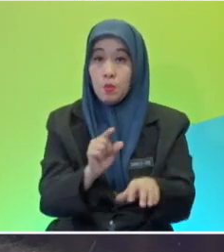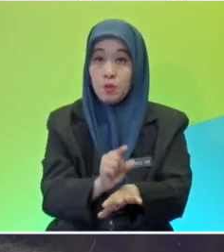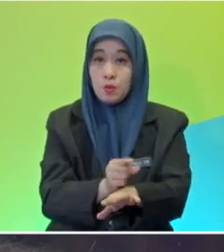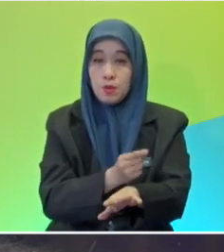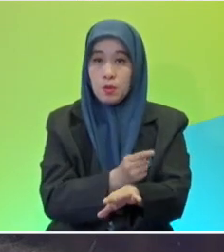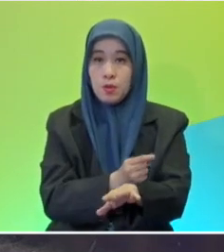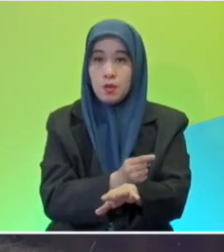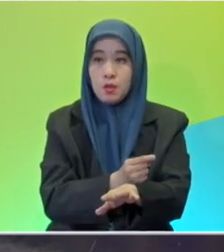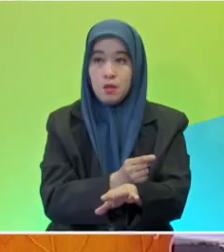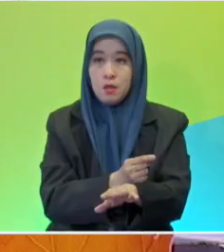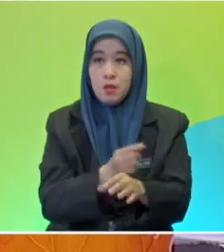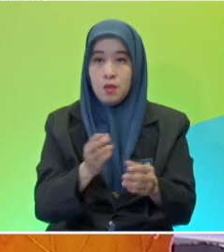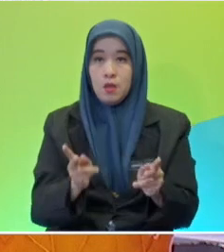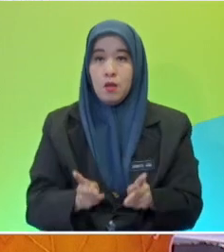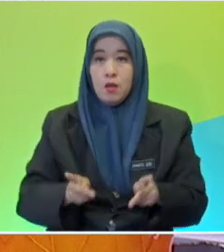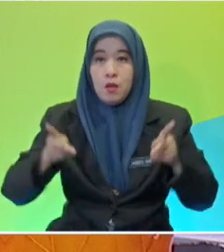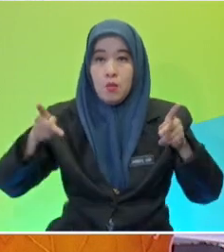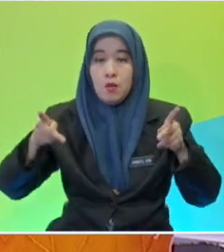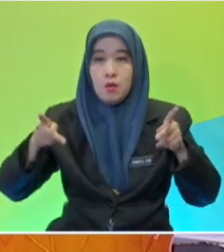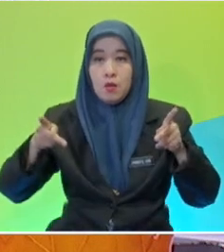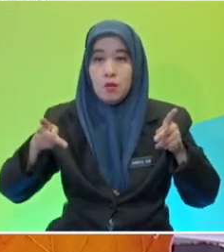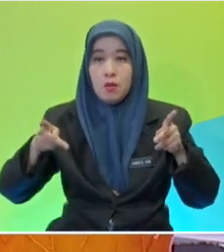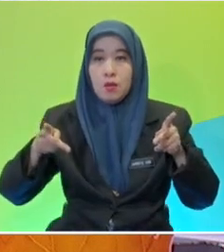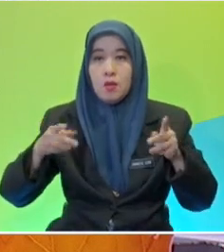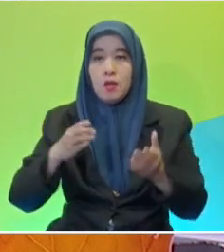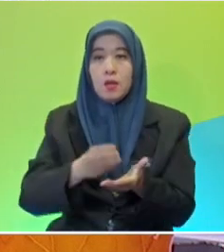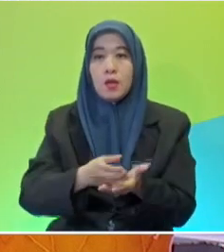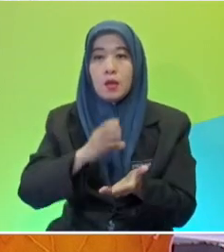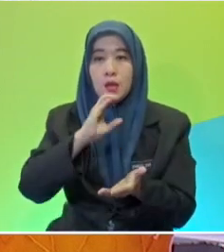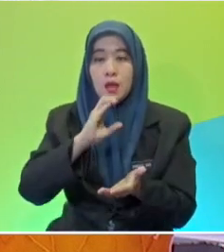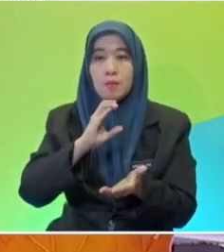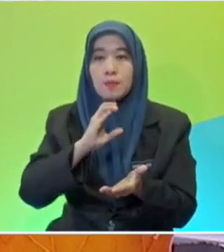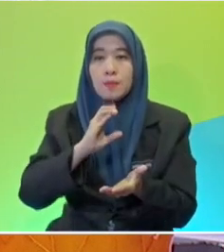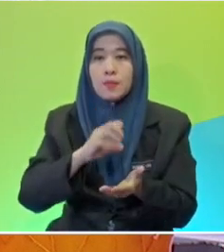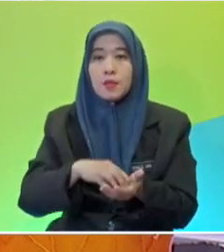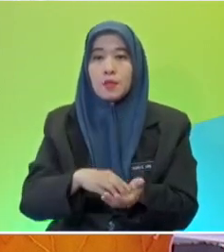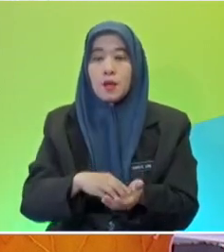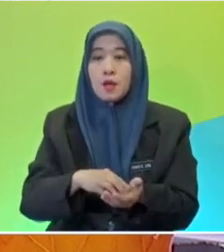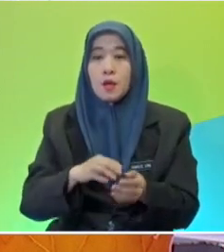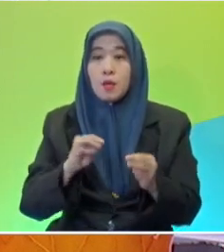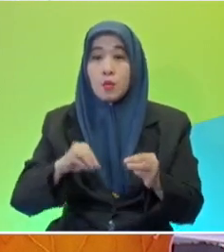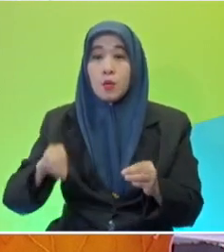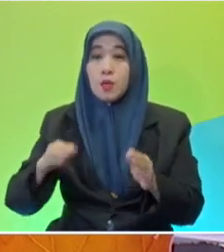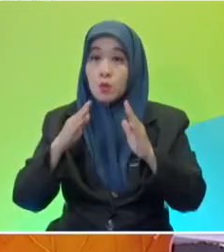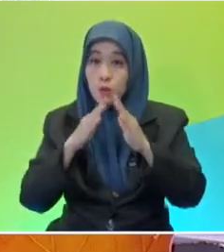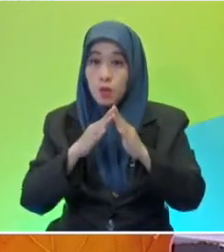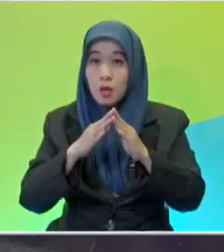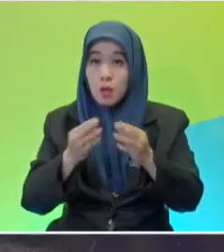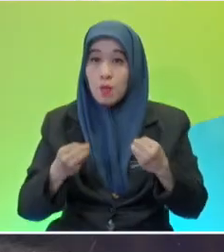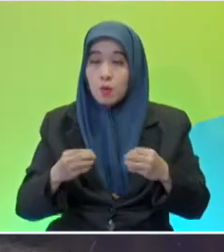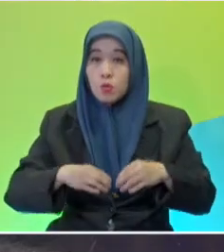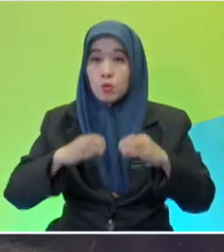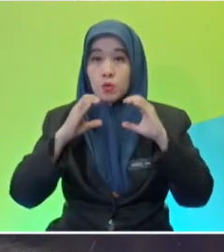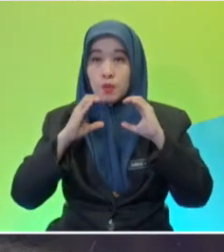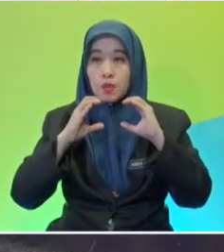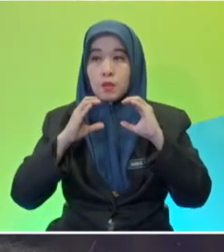this. Okay. Or the transparent cup like this. Okay. Okay. All right. If children at home, you want to try, just use this, and then you